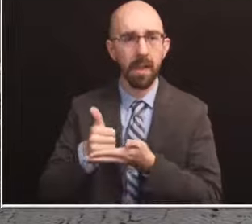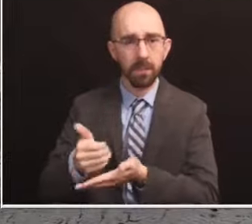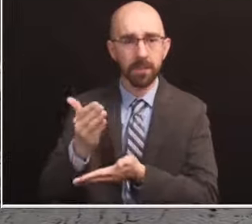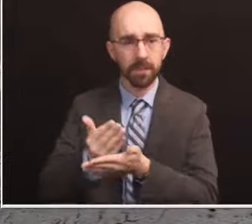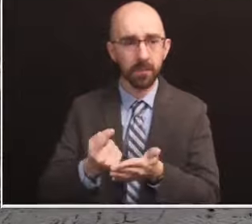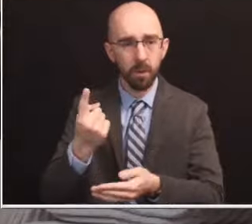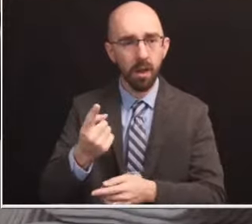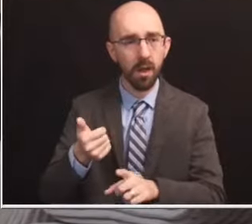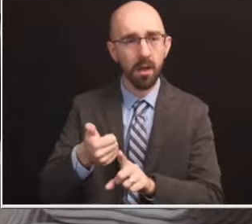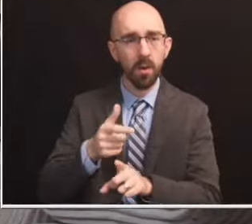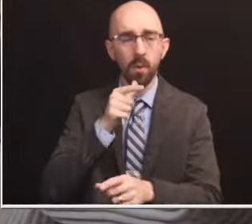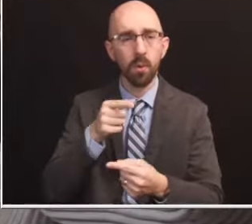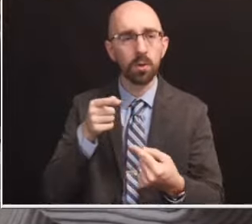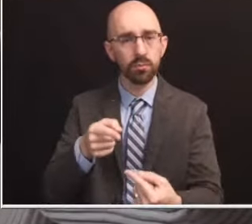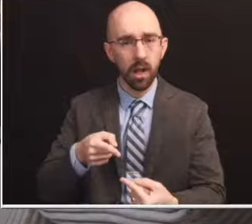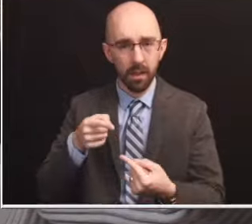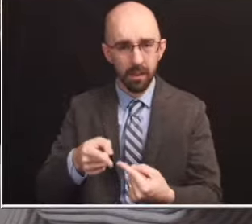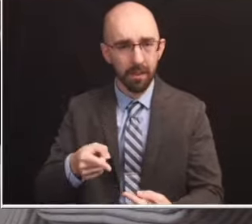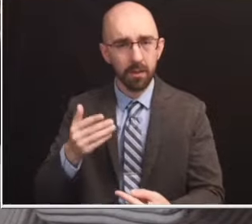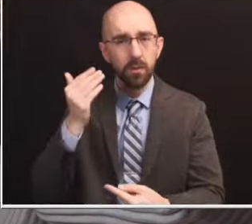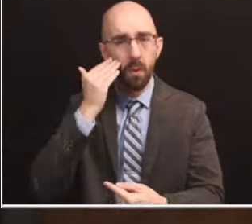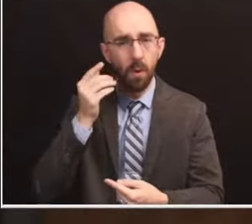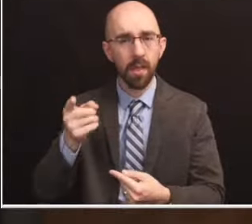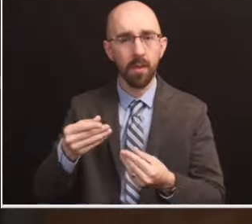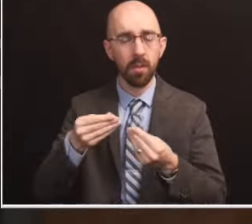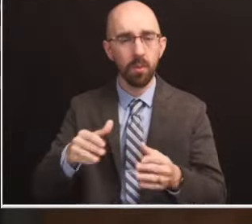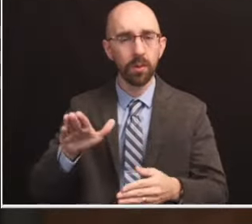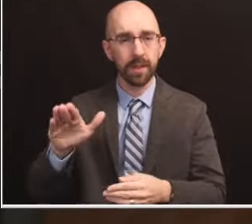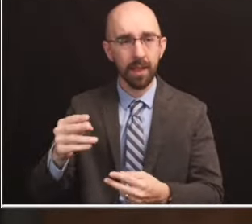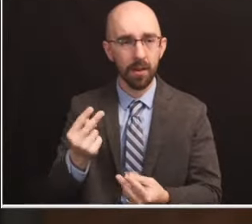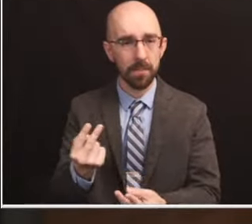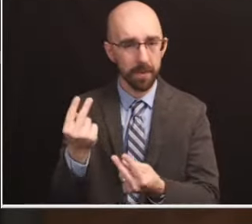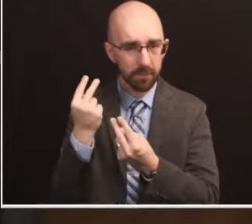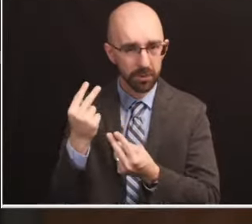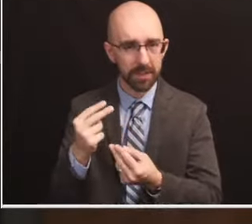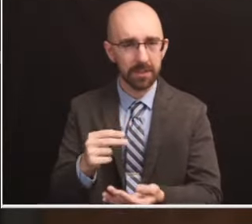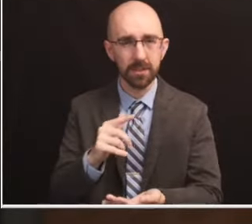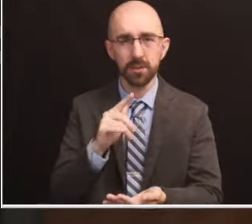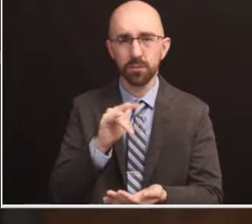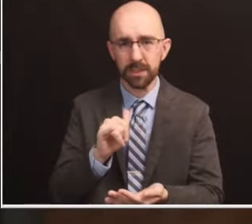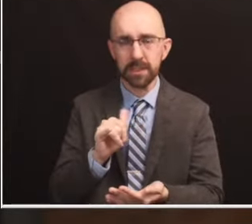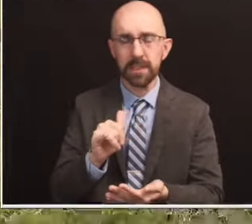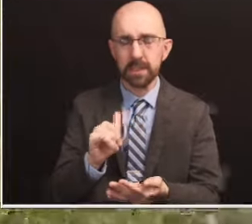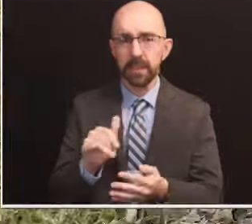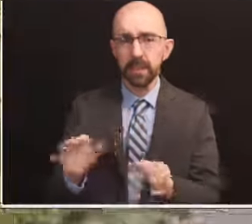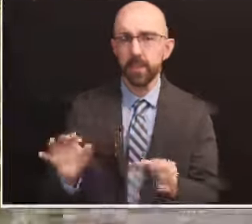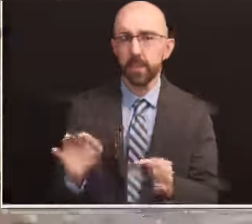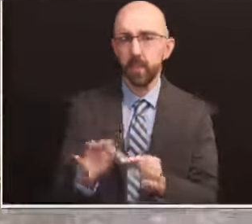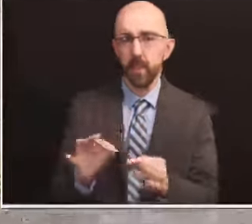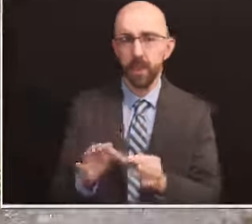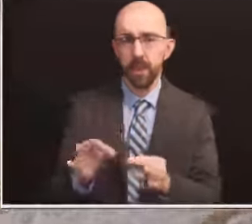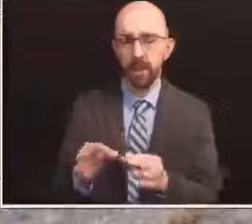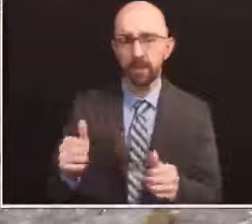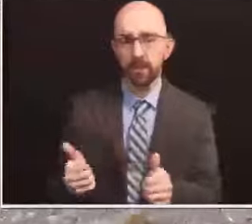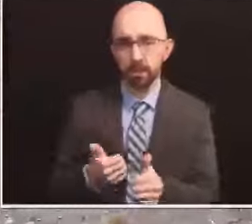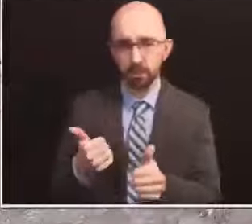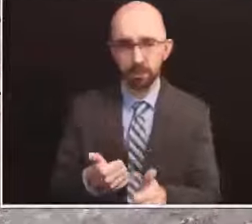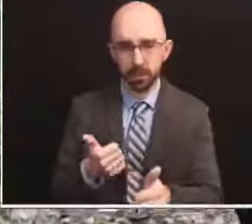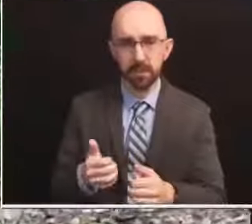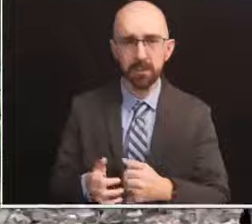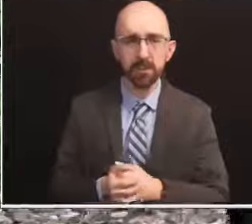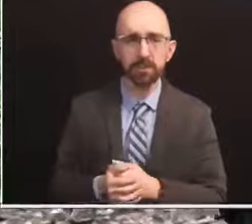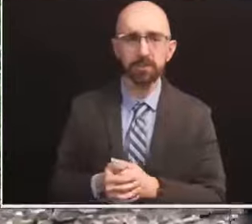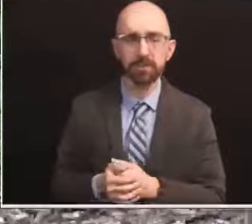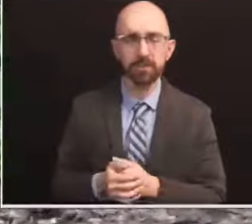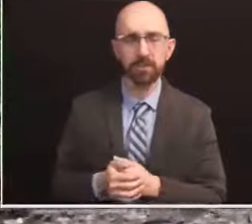who's struggling, knowing that they're losing their memory, is a really worthy